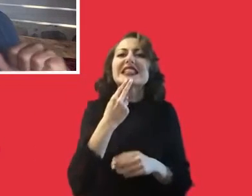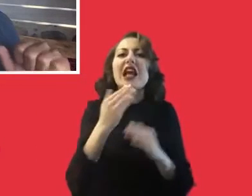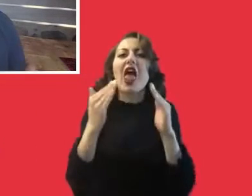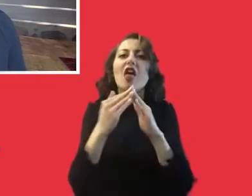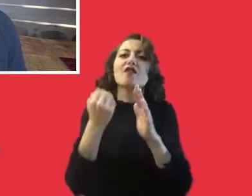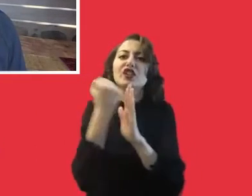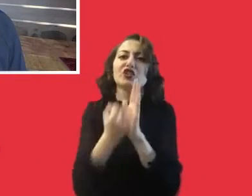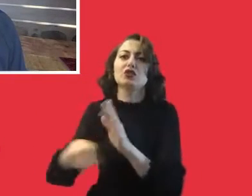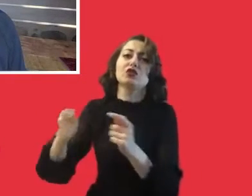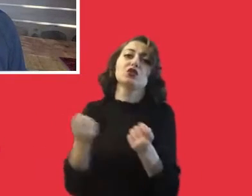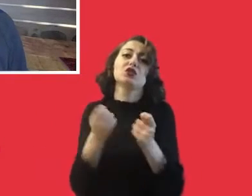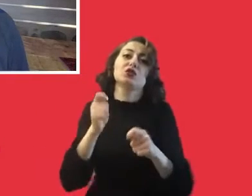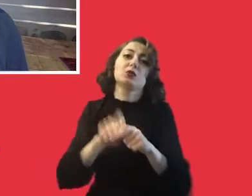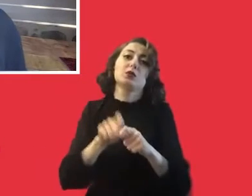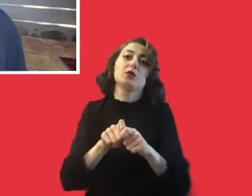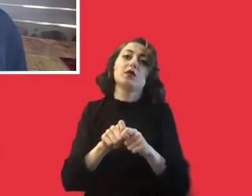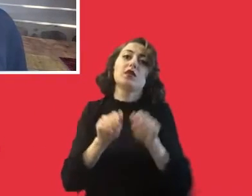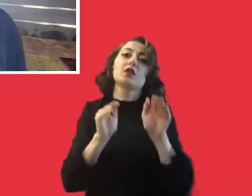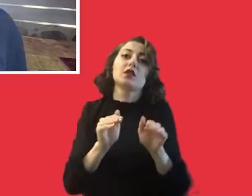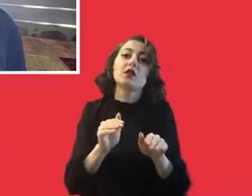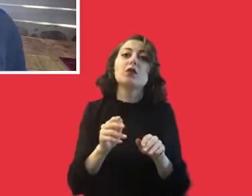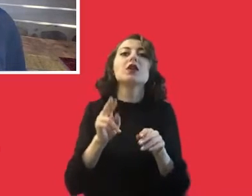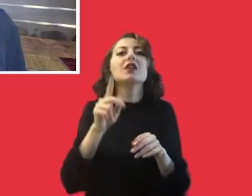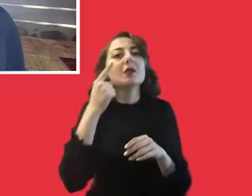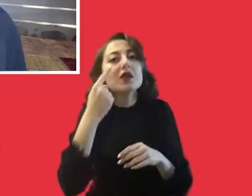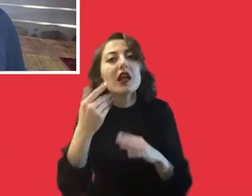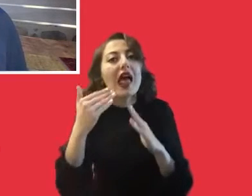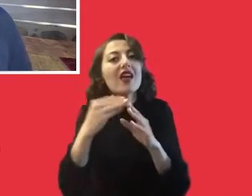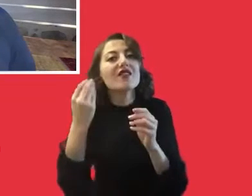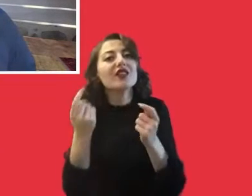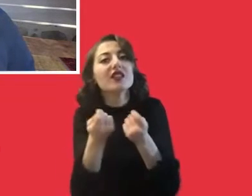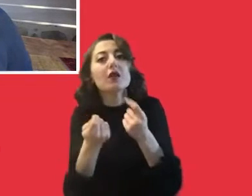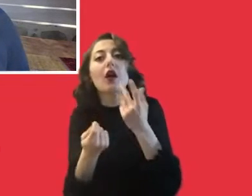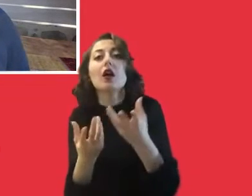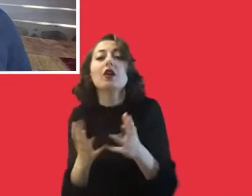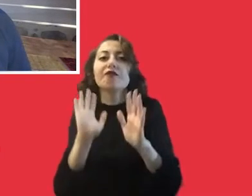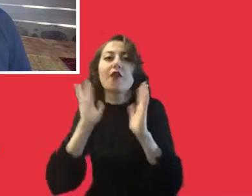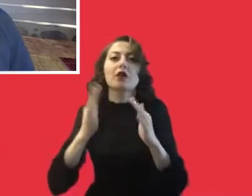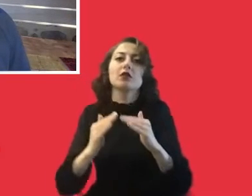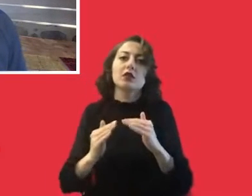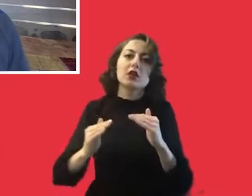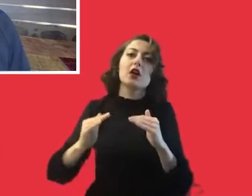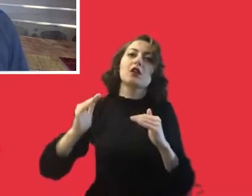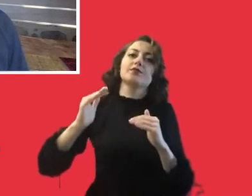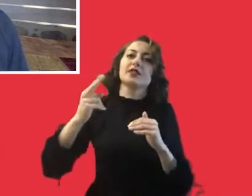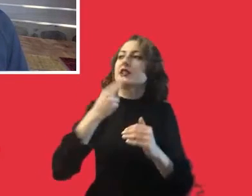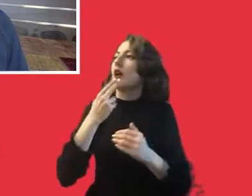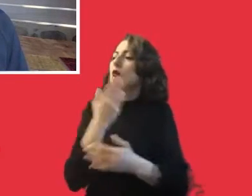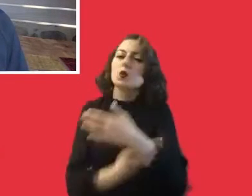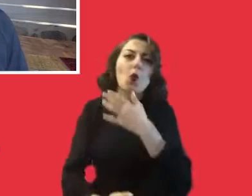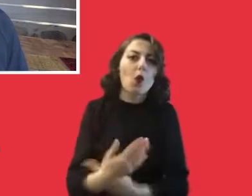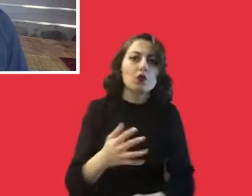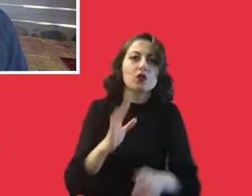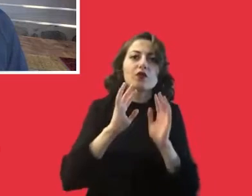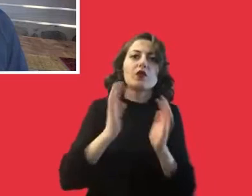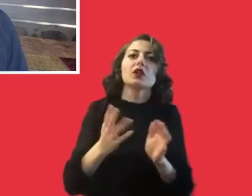this inside the home. So there's this inequality between the home responsibilities, and they have more burden on their shoulders. And it's